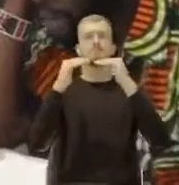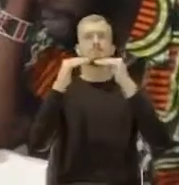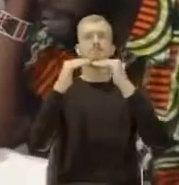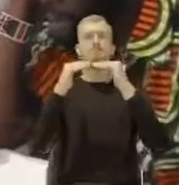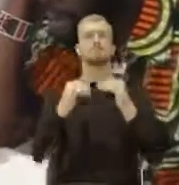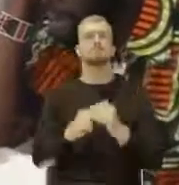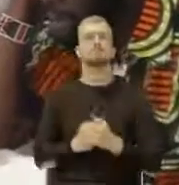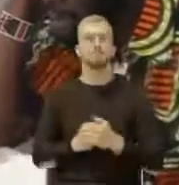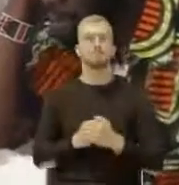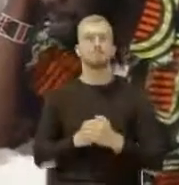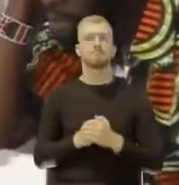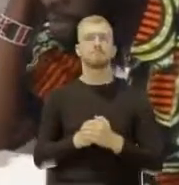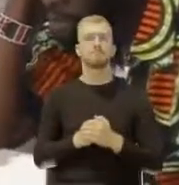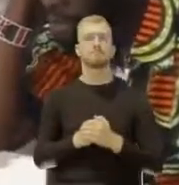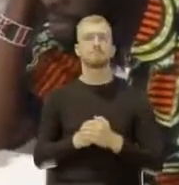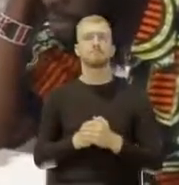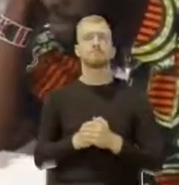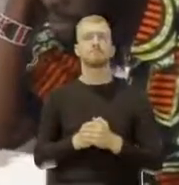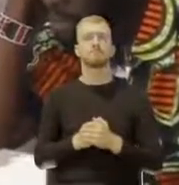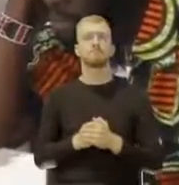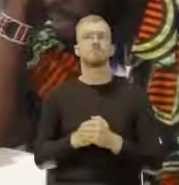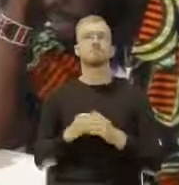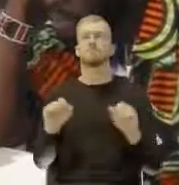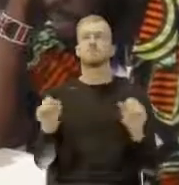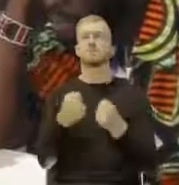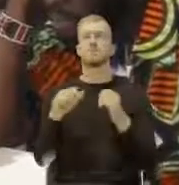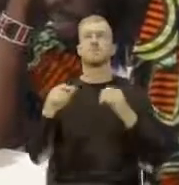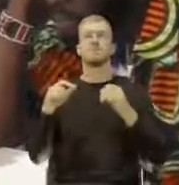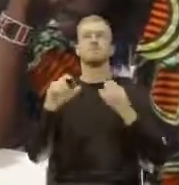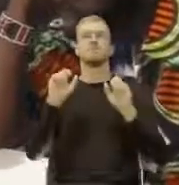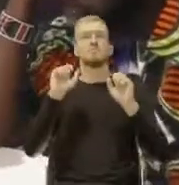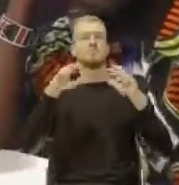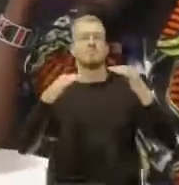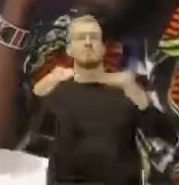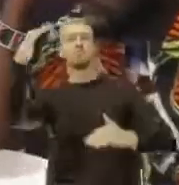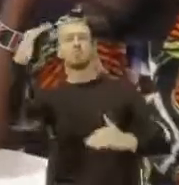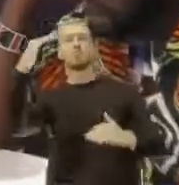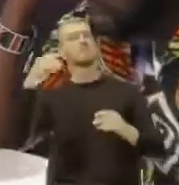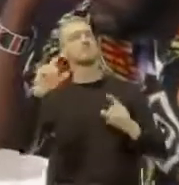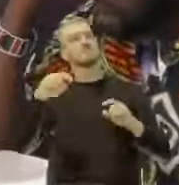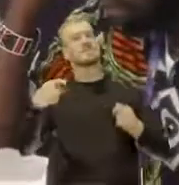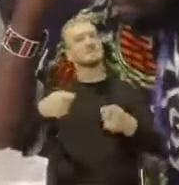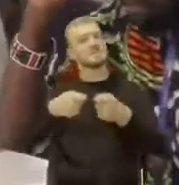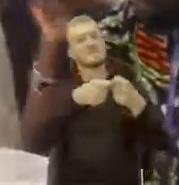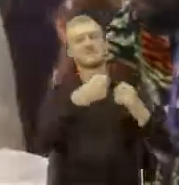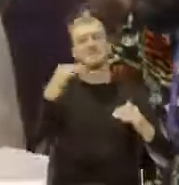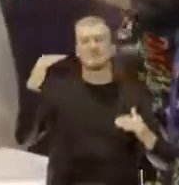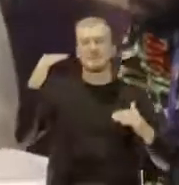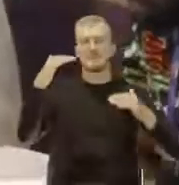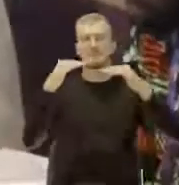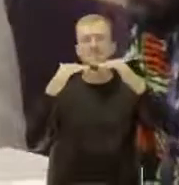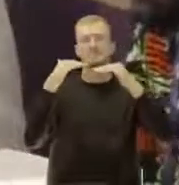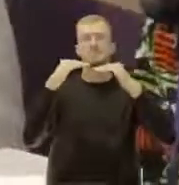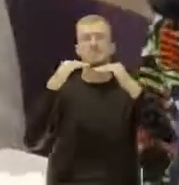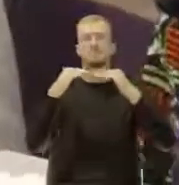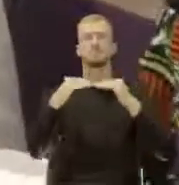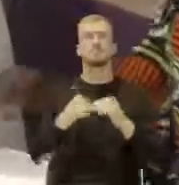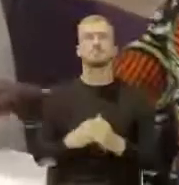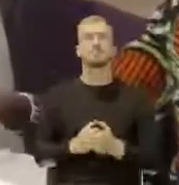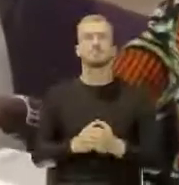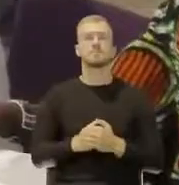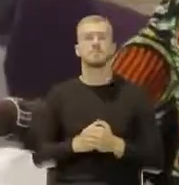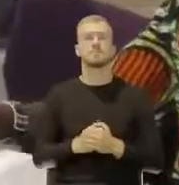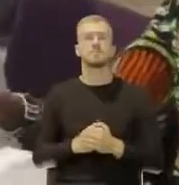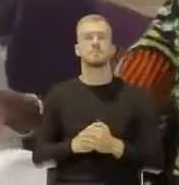think in our work together, we need to find a way to put that also in the discussion when talking about funding of